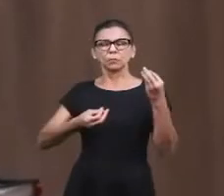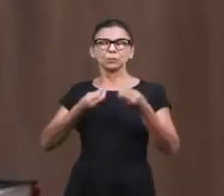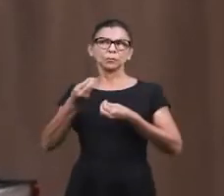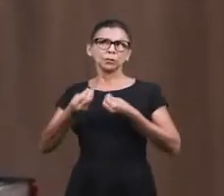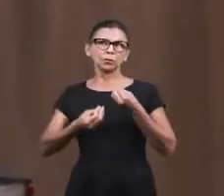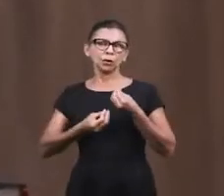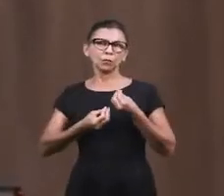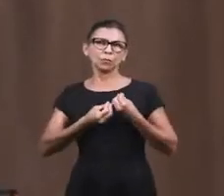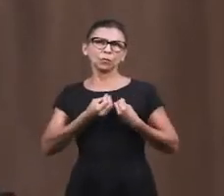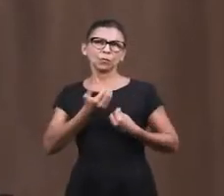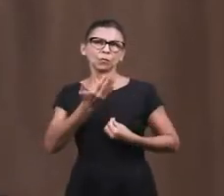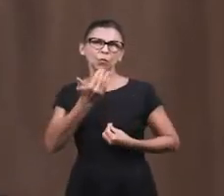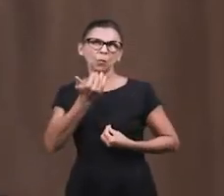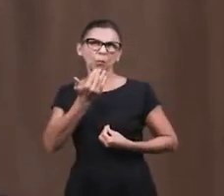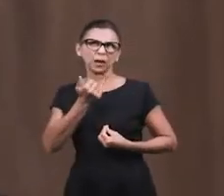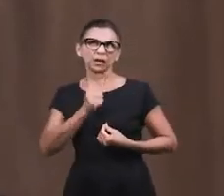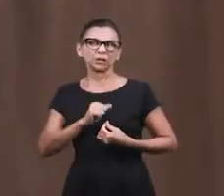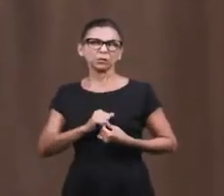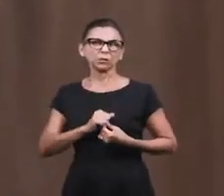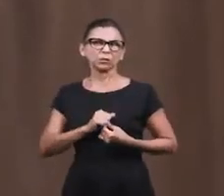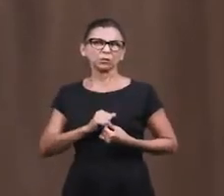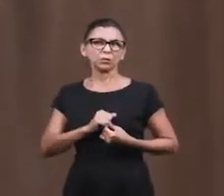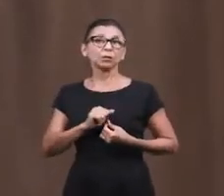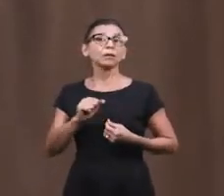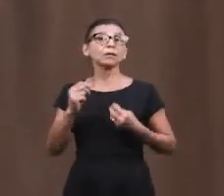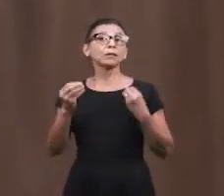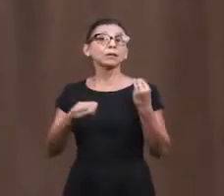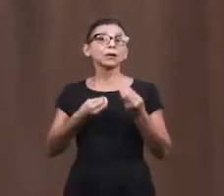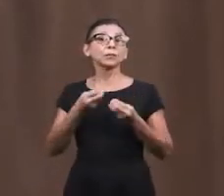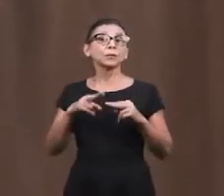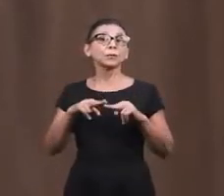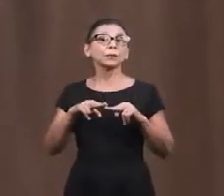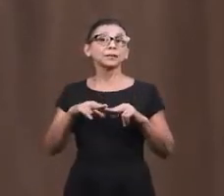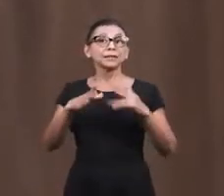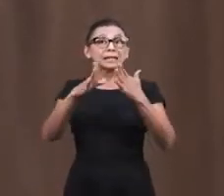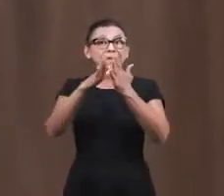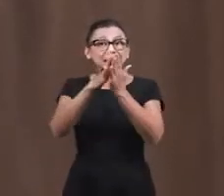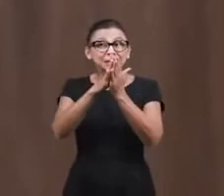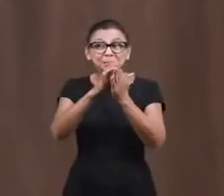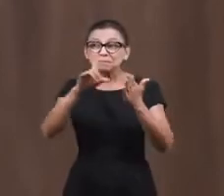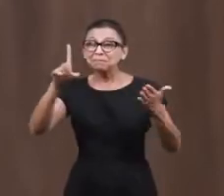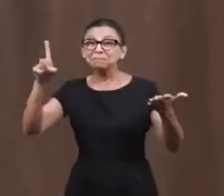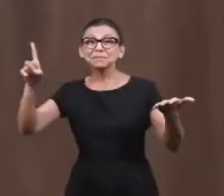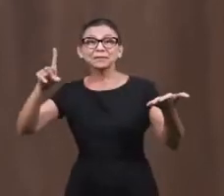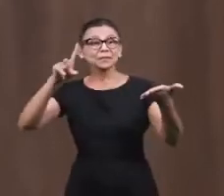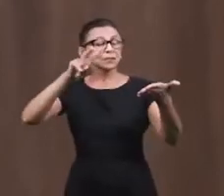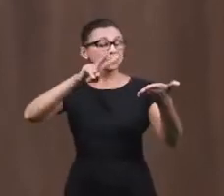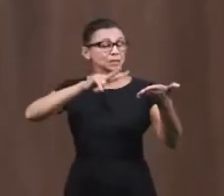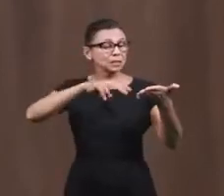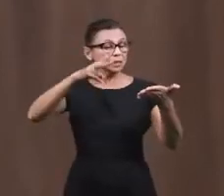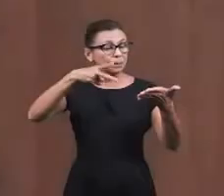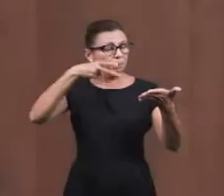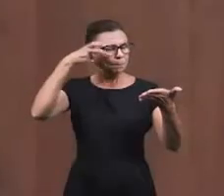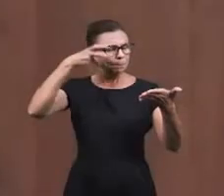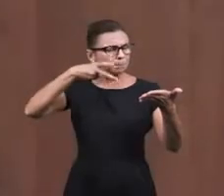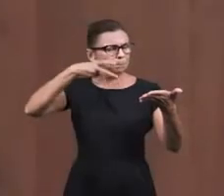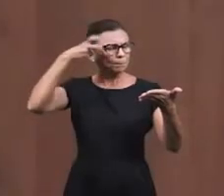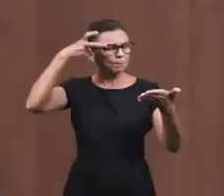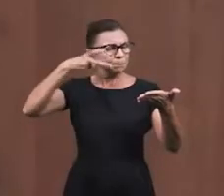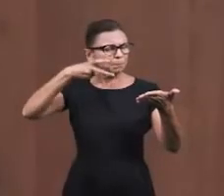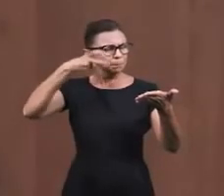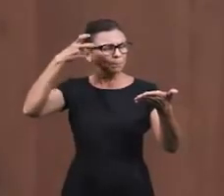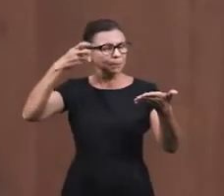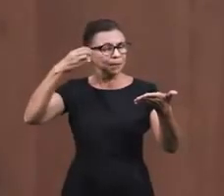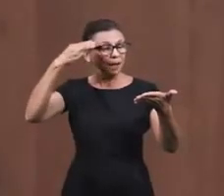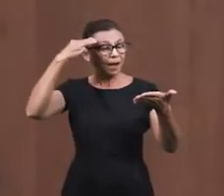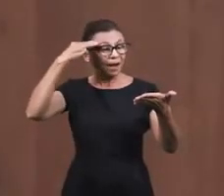spiritual body? Through the Bible, the Word of God. The Word of the Lord is